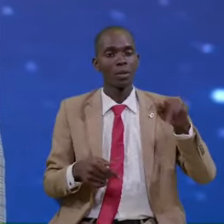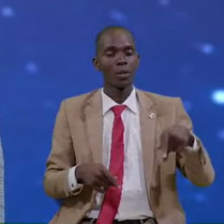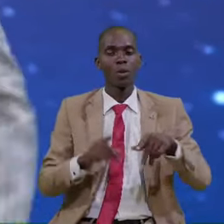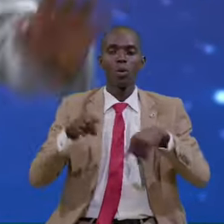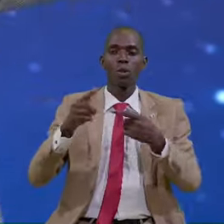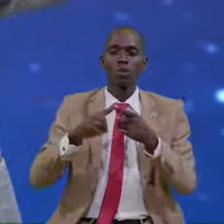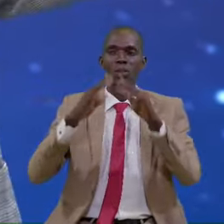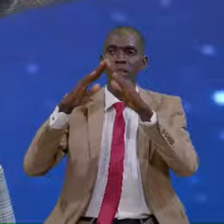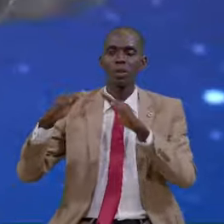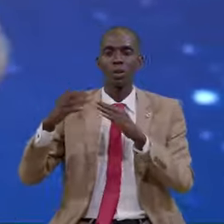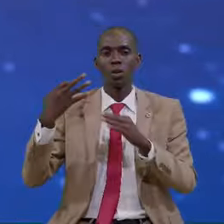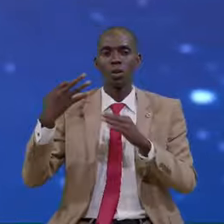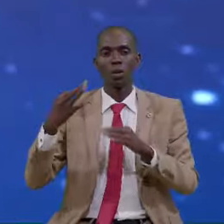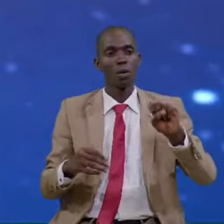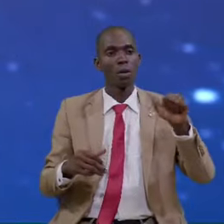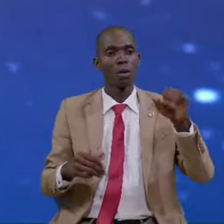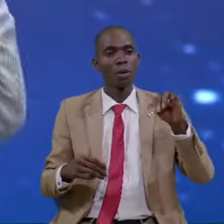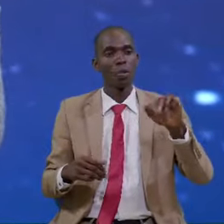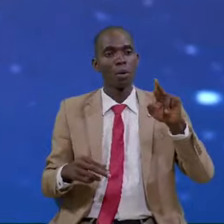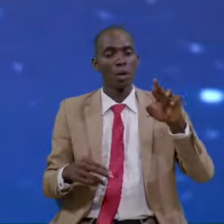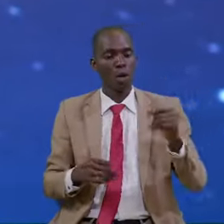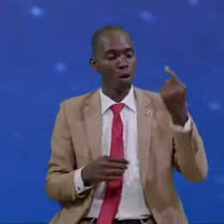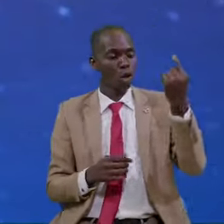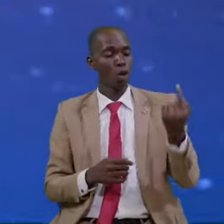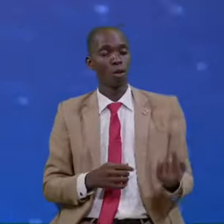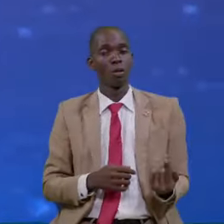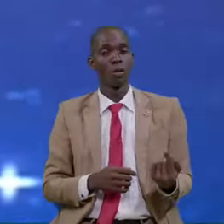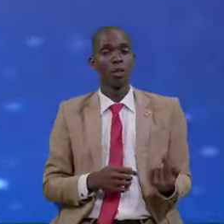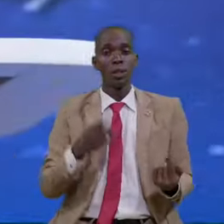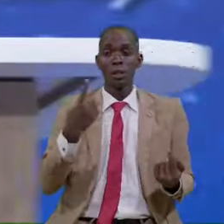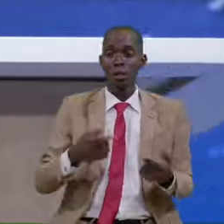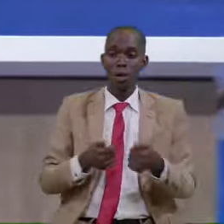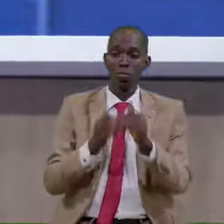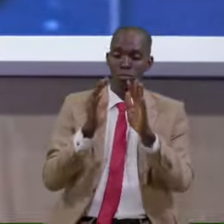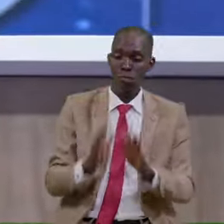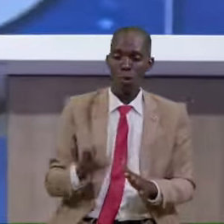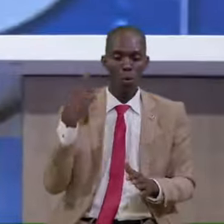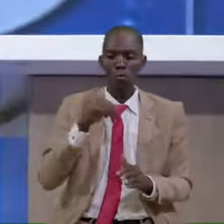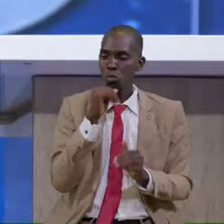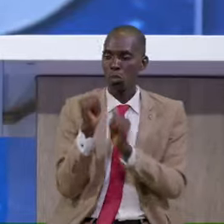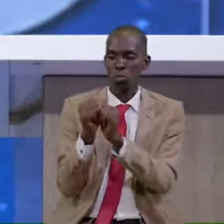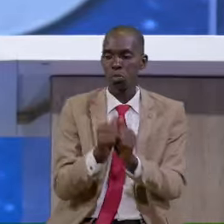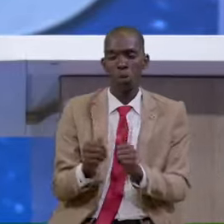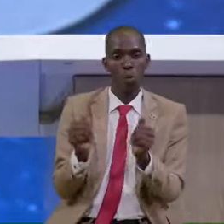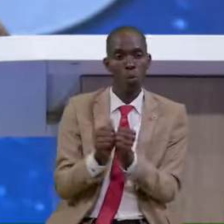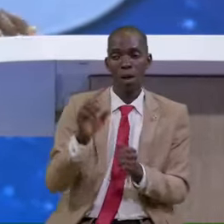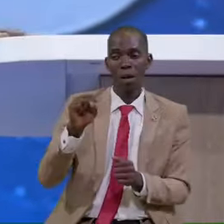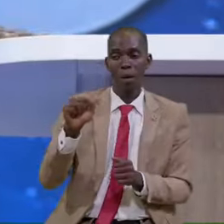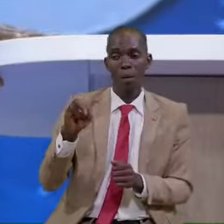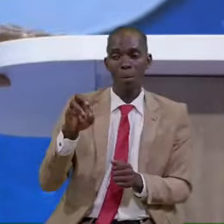Samaria all alone by himself the apostles were not with him but Jesus